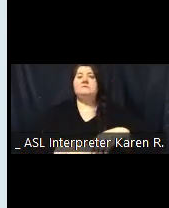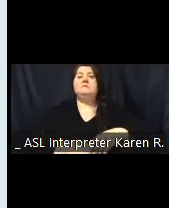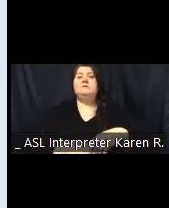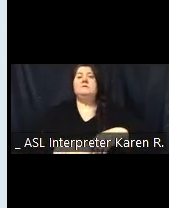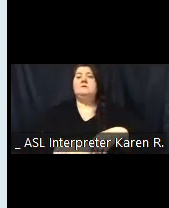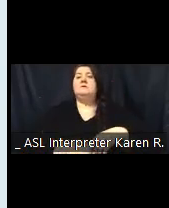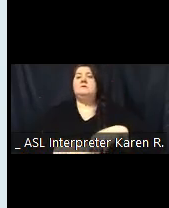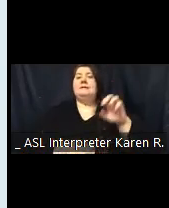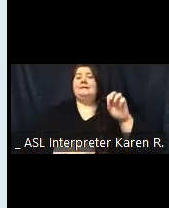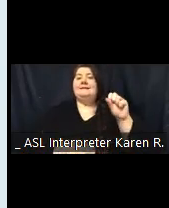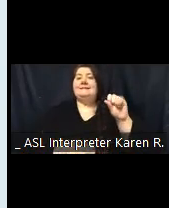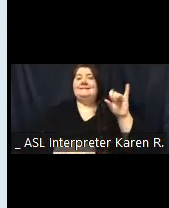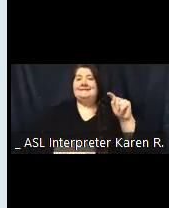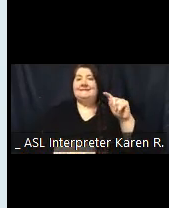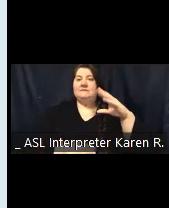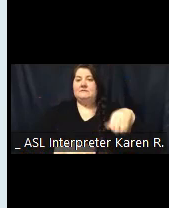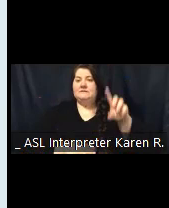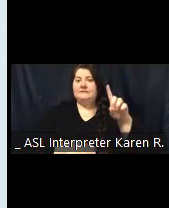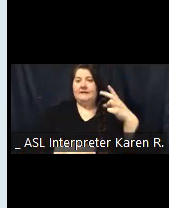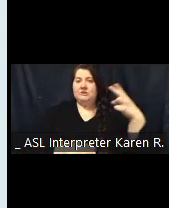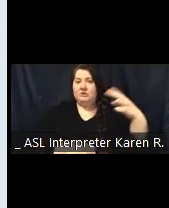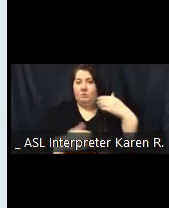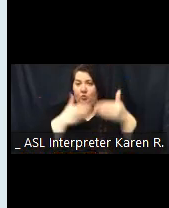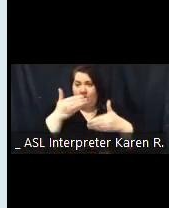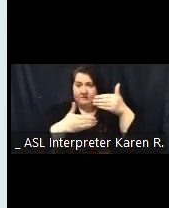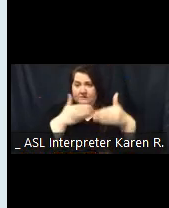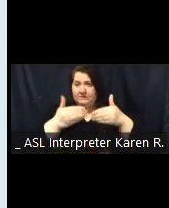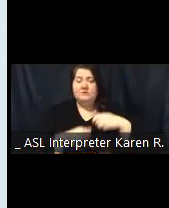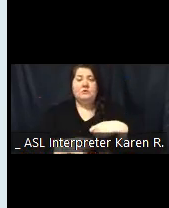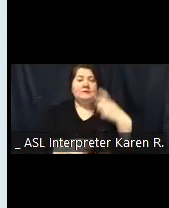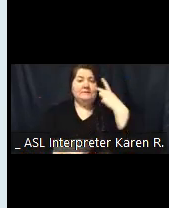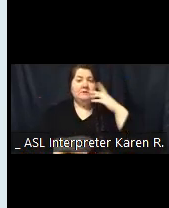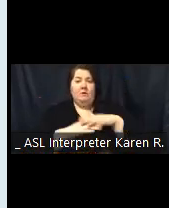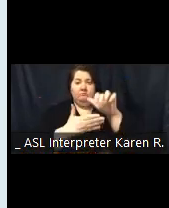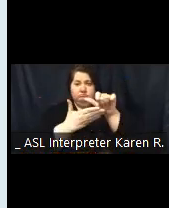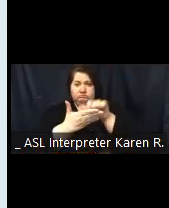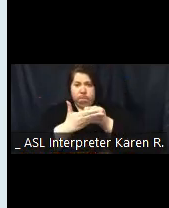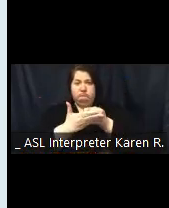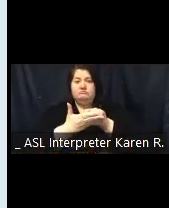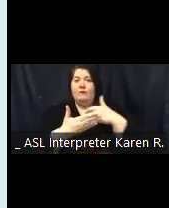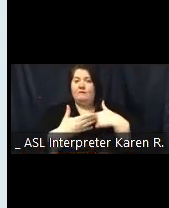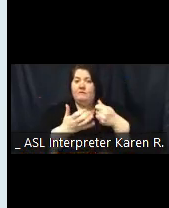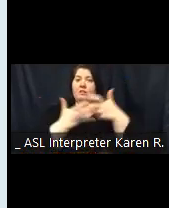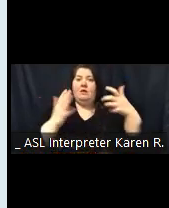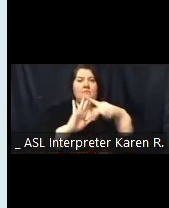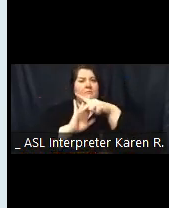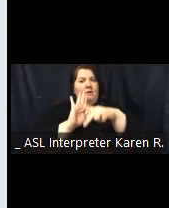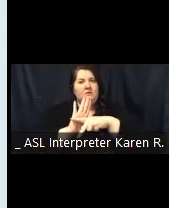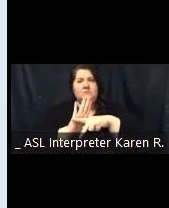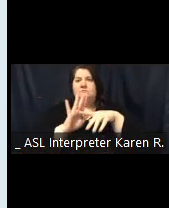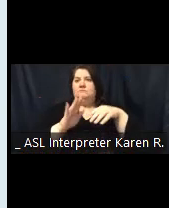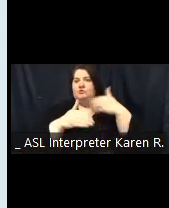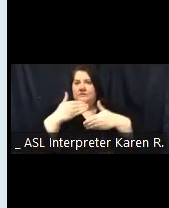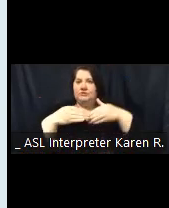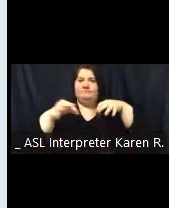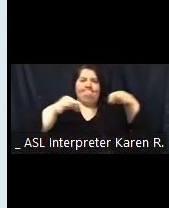the ESIT DHH process. And as you can see on our agenda here, we have quite a lot of policies and procedures to go